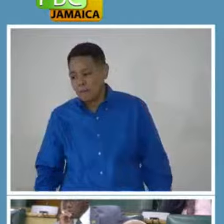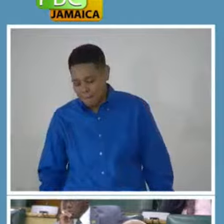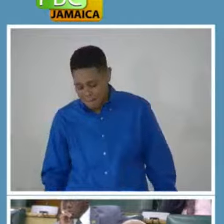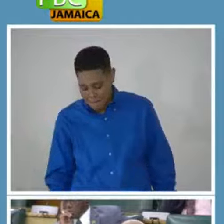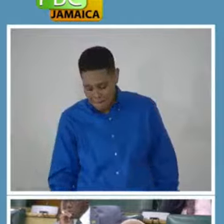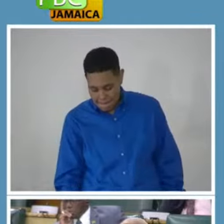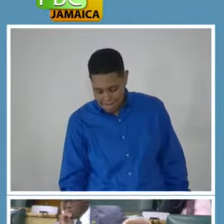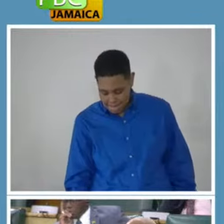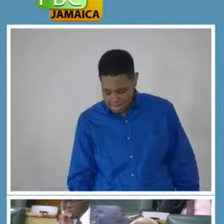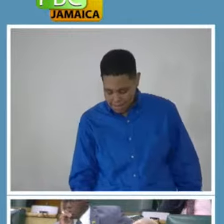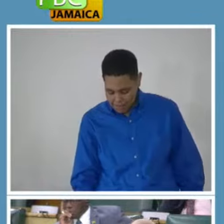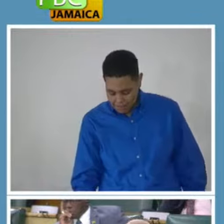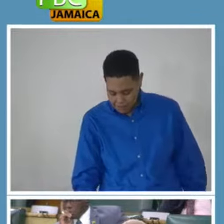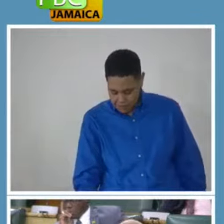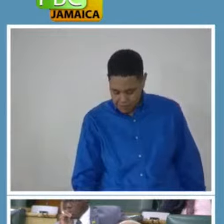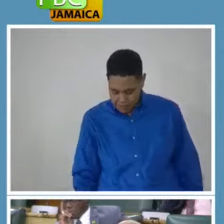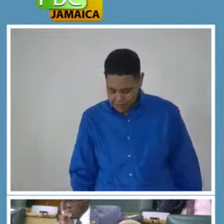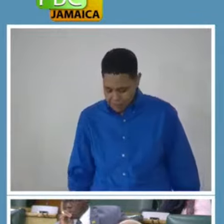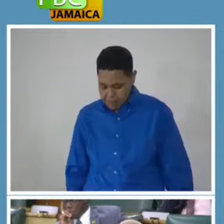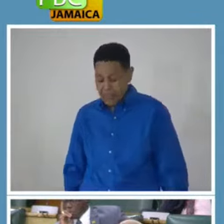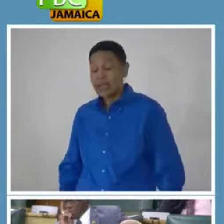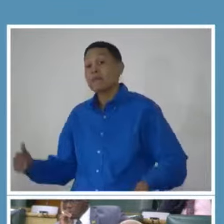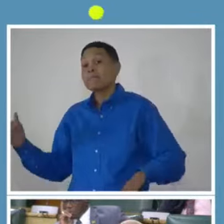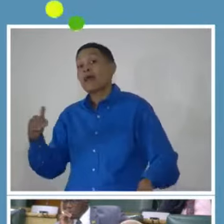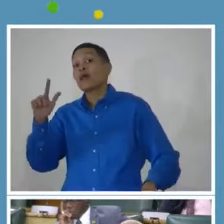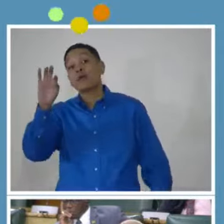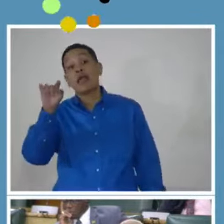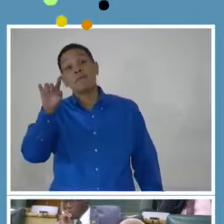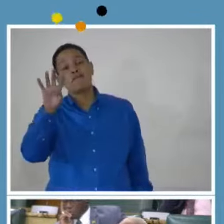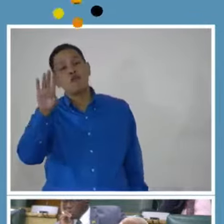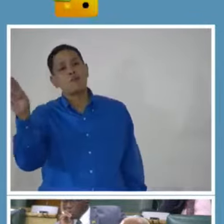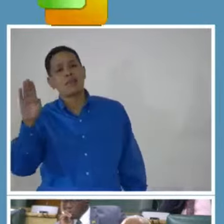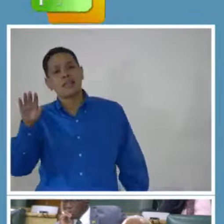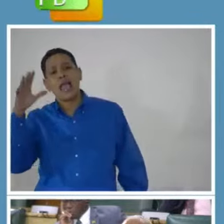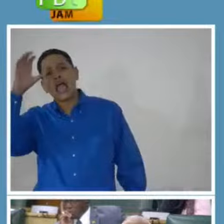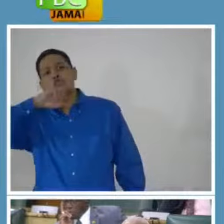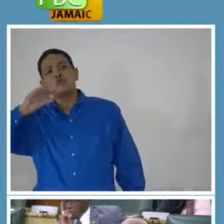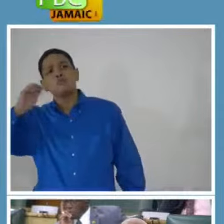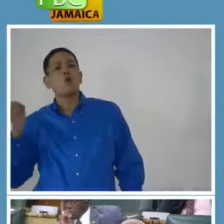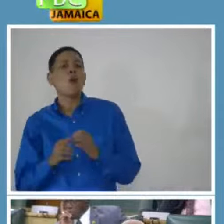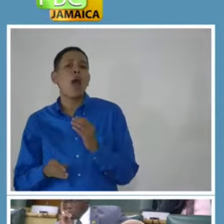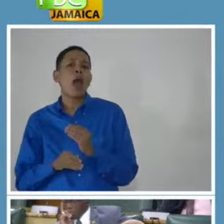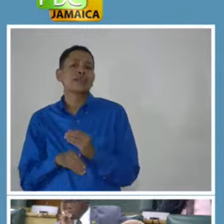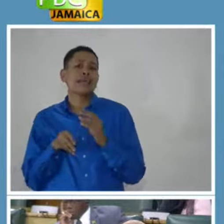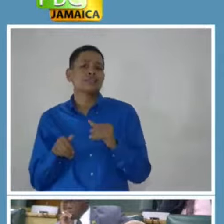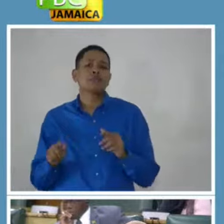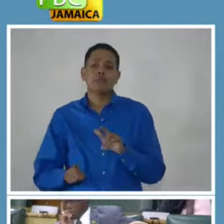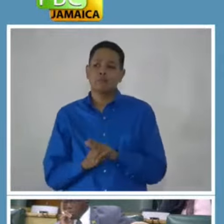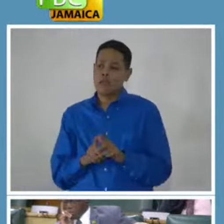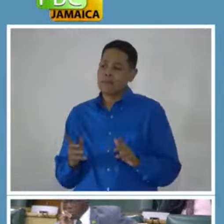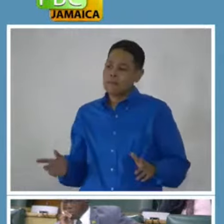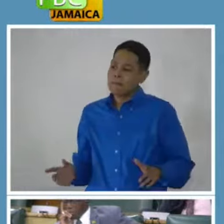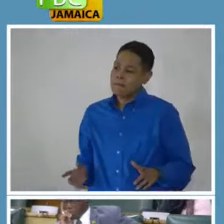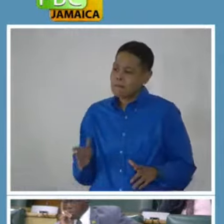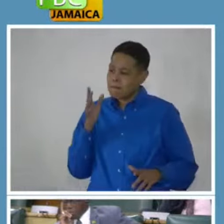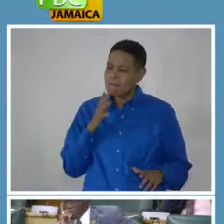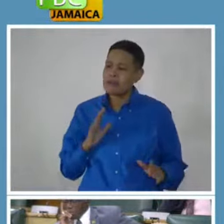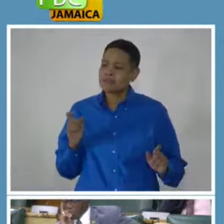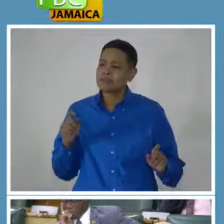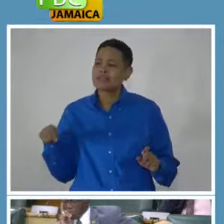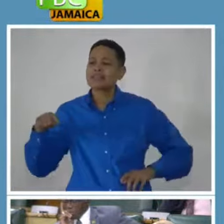and then back to 29.4, assuming no other expenses pop up on you. Madam Speaker, these are